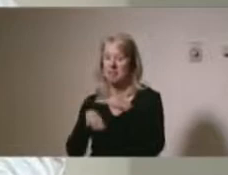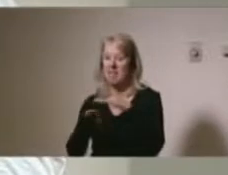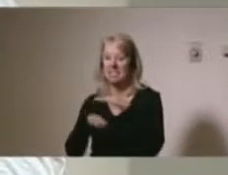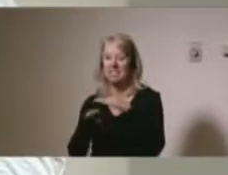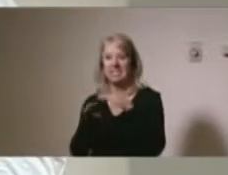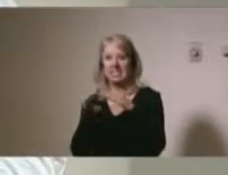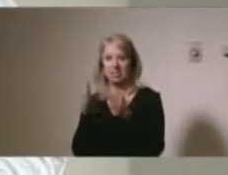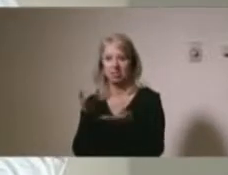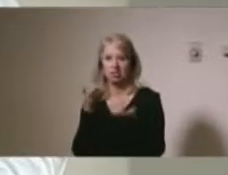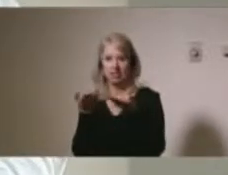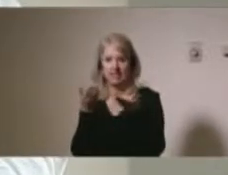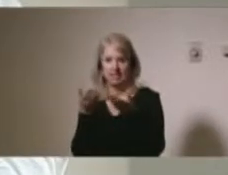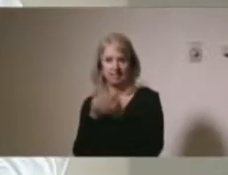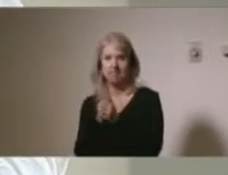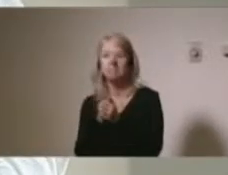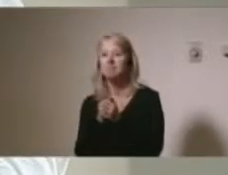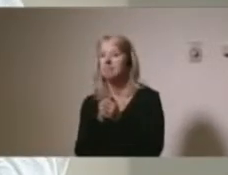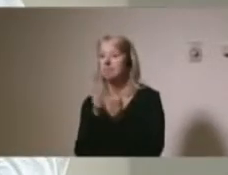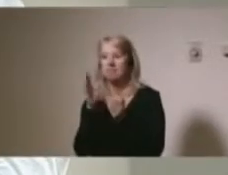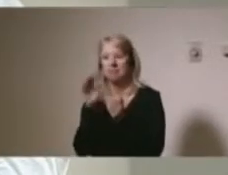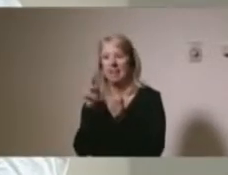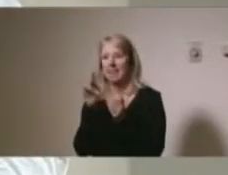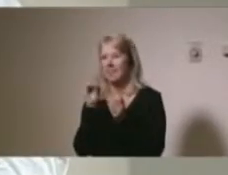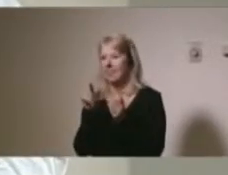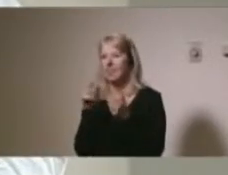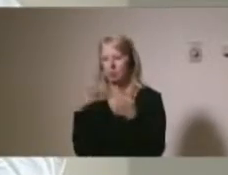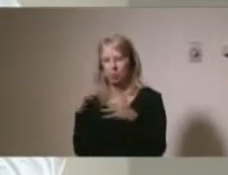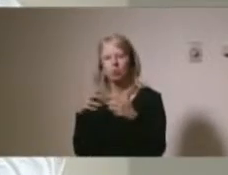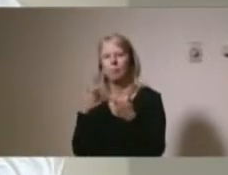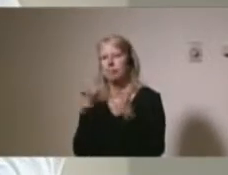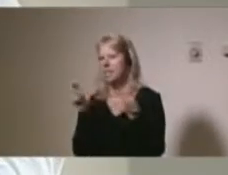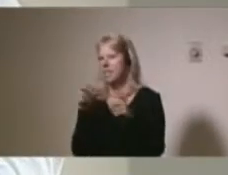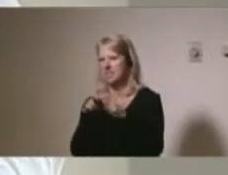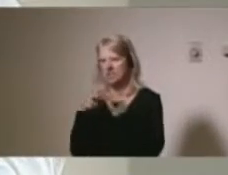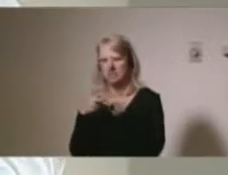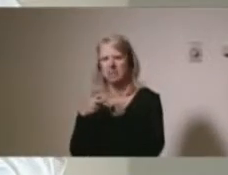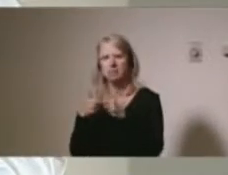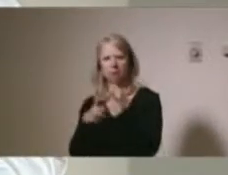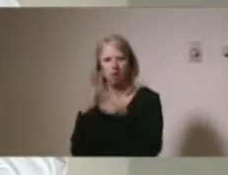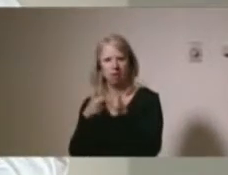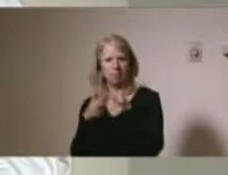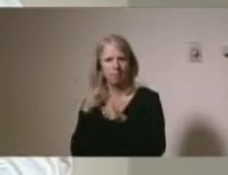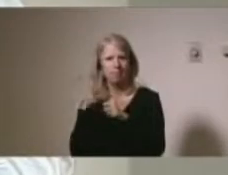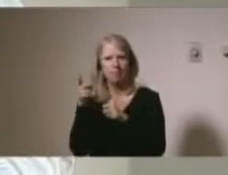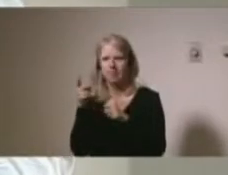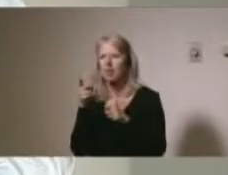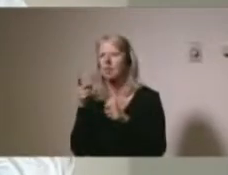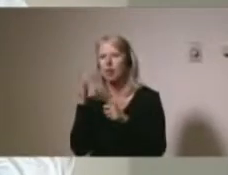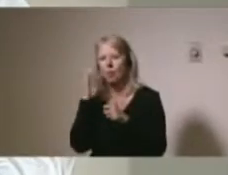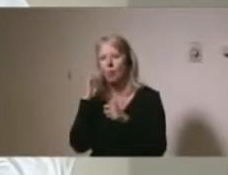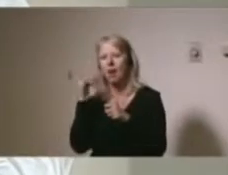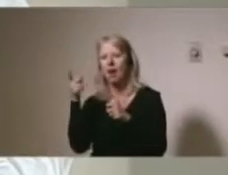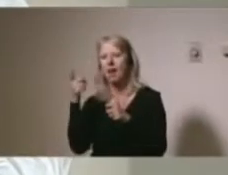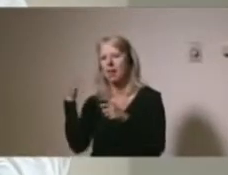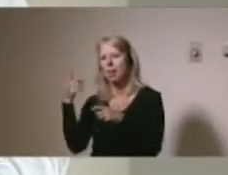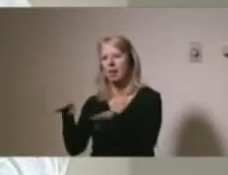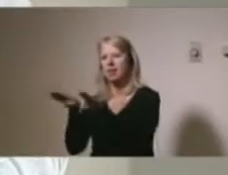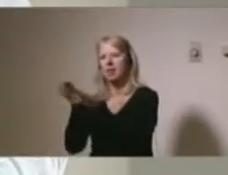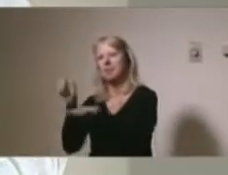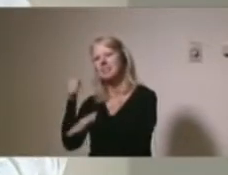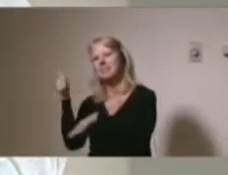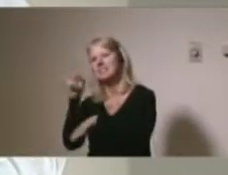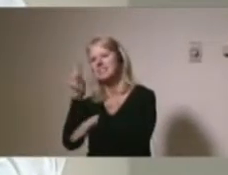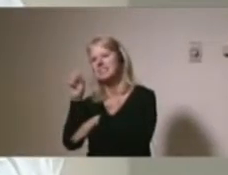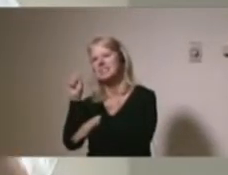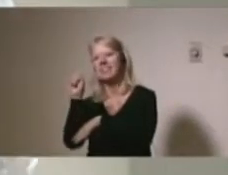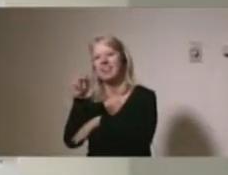type service, and they said that the banking is really a huge problem because of Dees Lake closing. So then I called